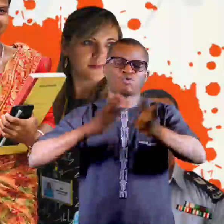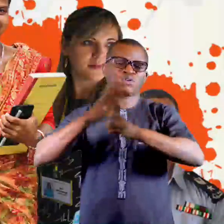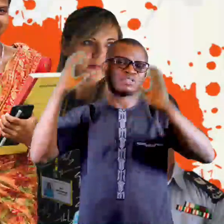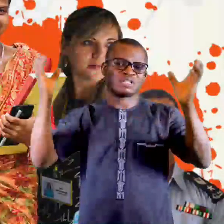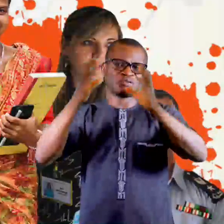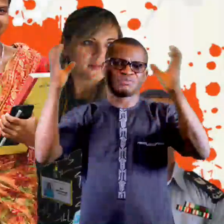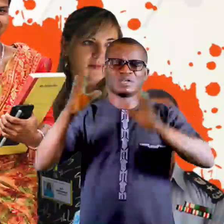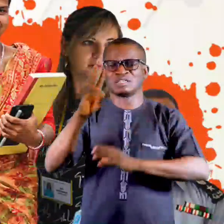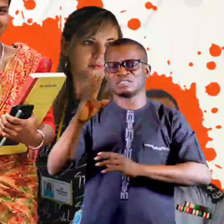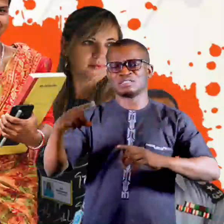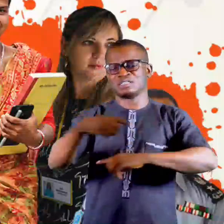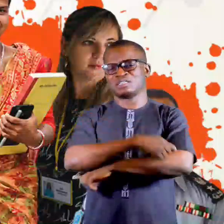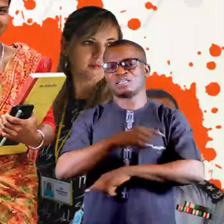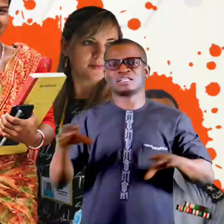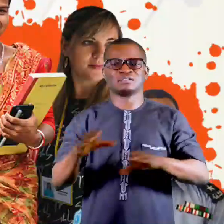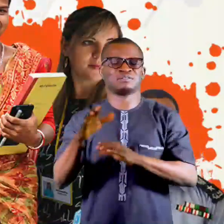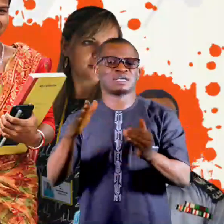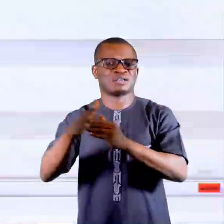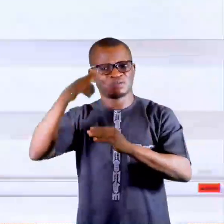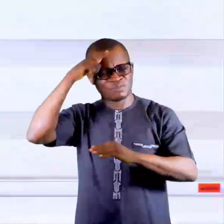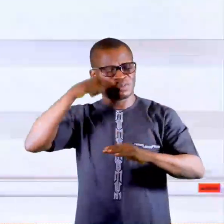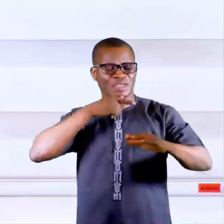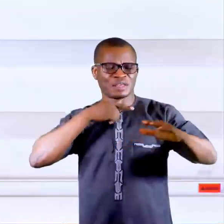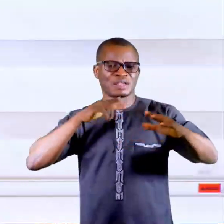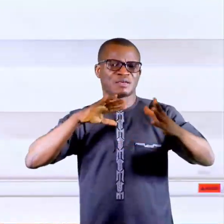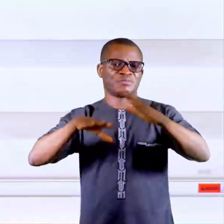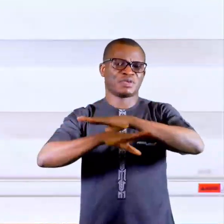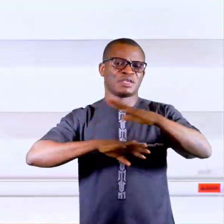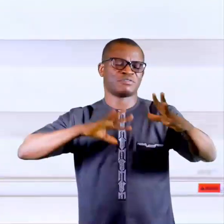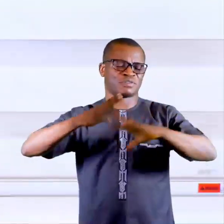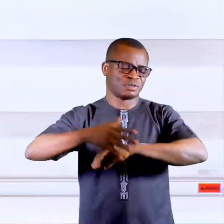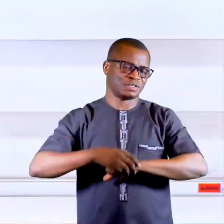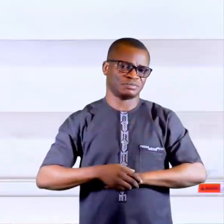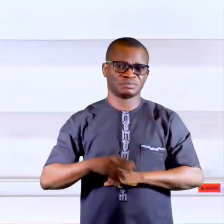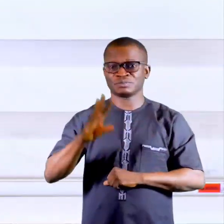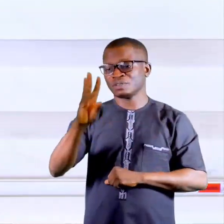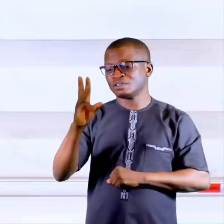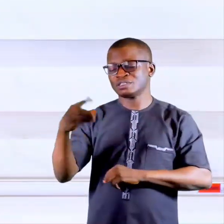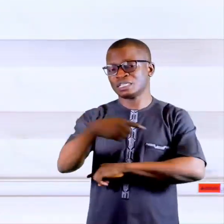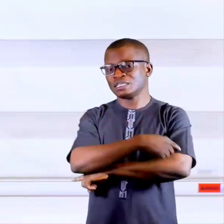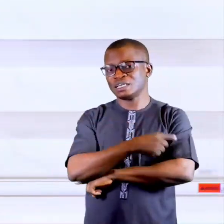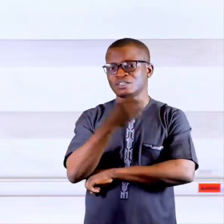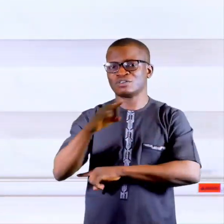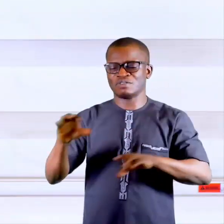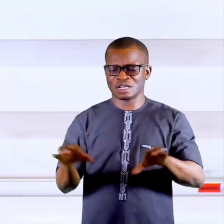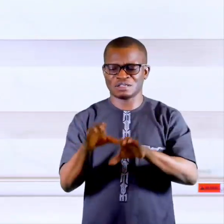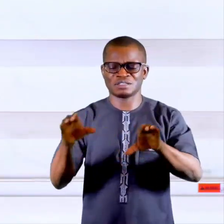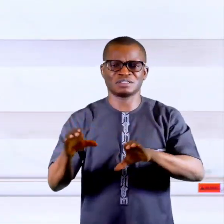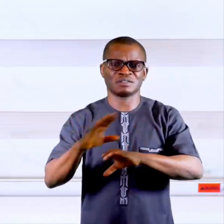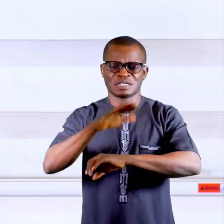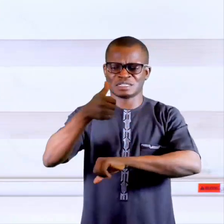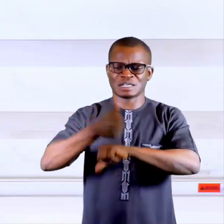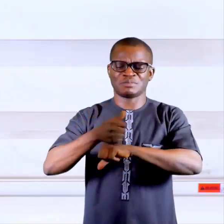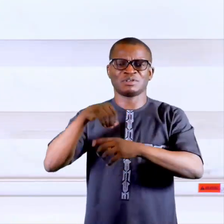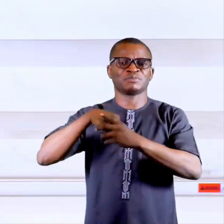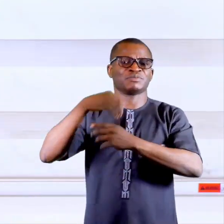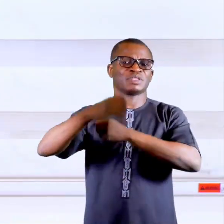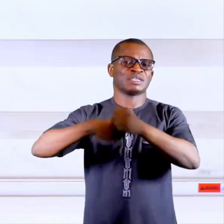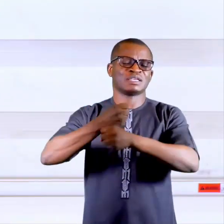gender-based violence. This 16 days of activism was initiated in the